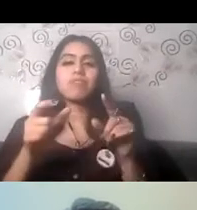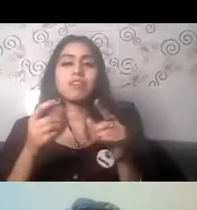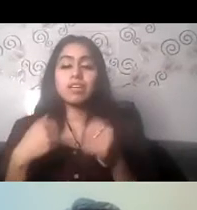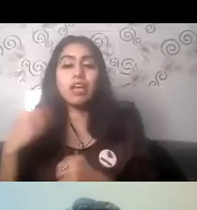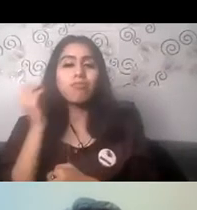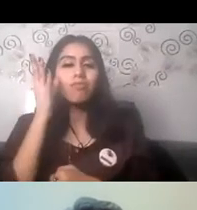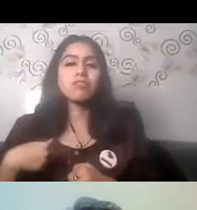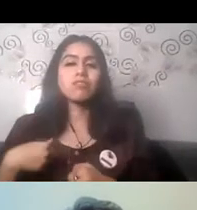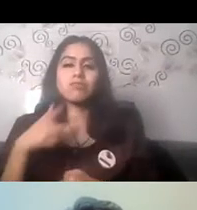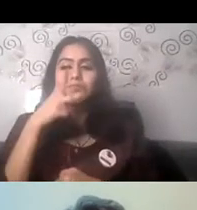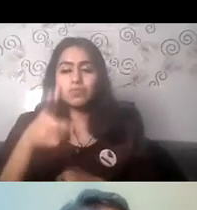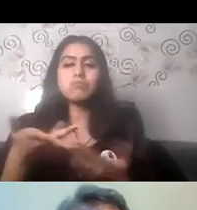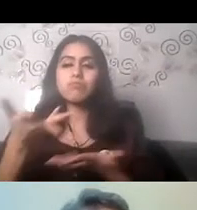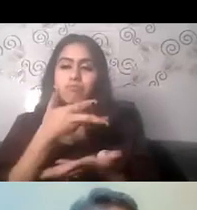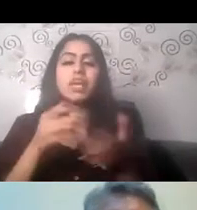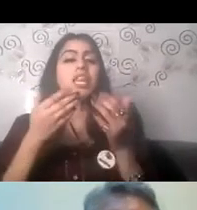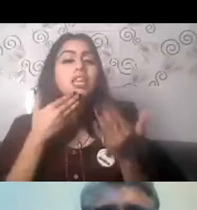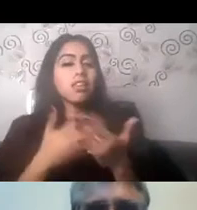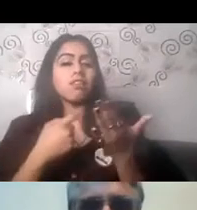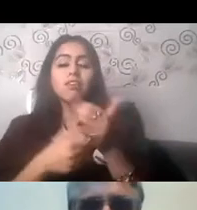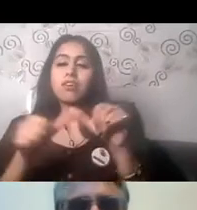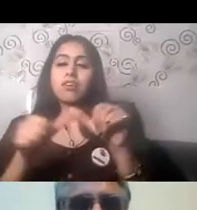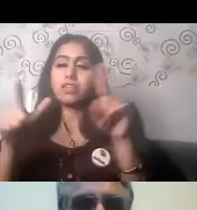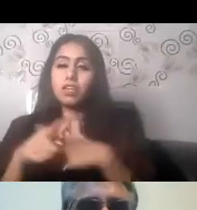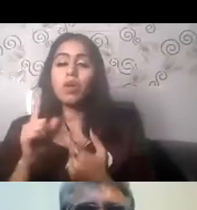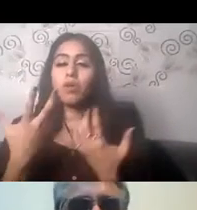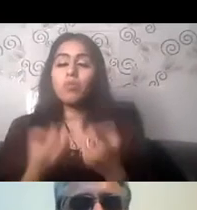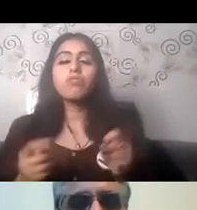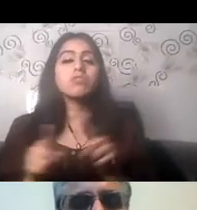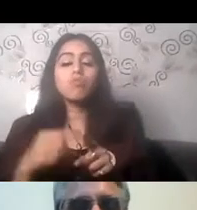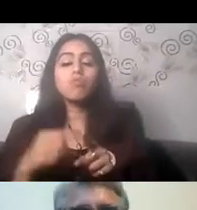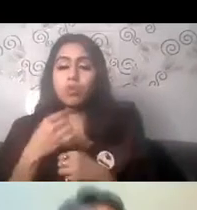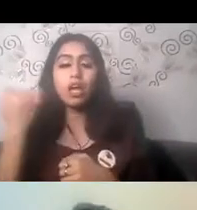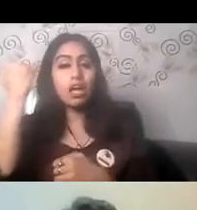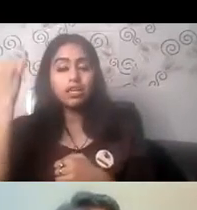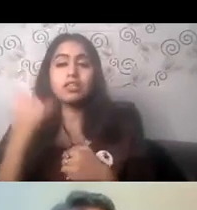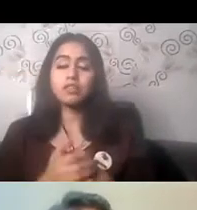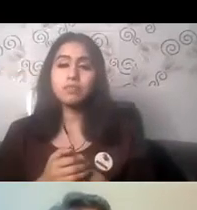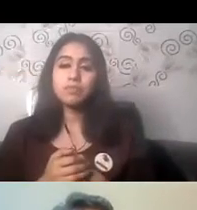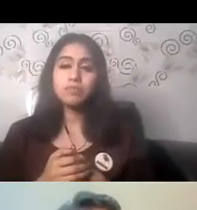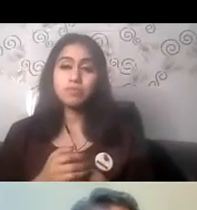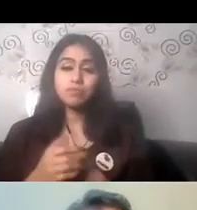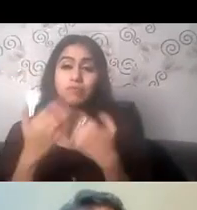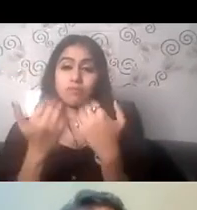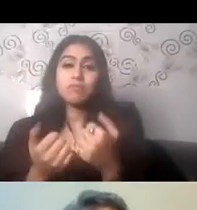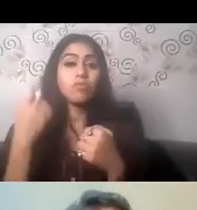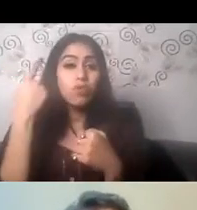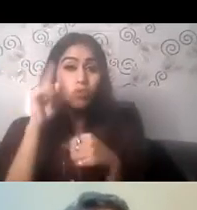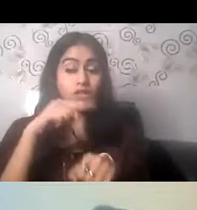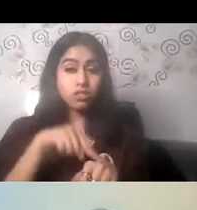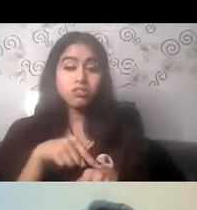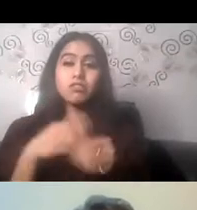Wonderful. Thank you, Raj. Thank you. I also want to bring in ideas from people who are joining us for the first time